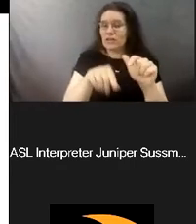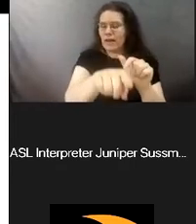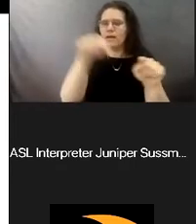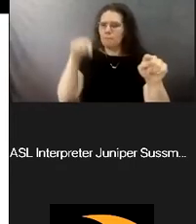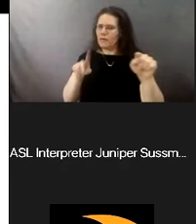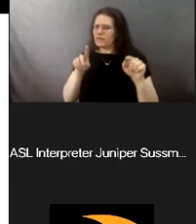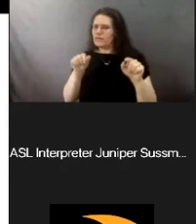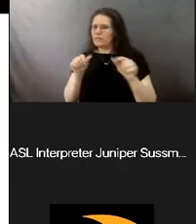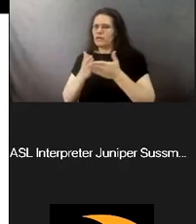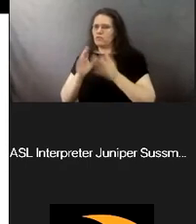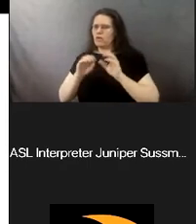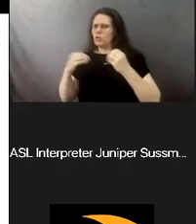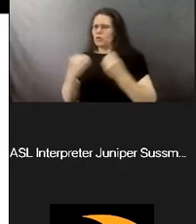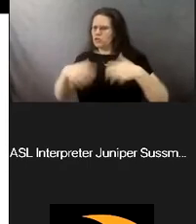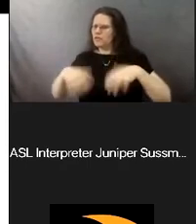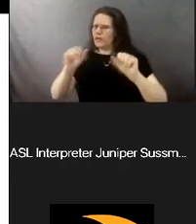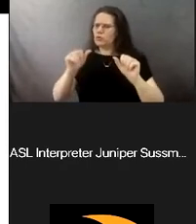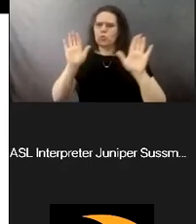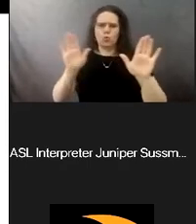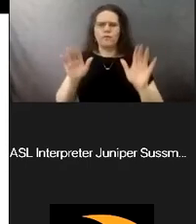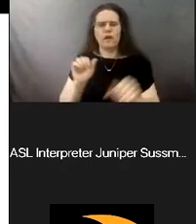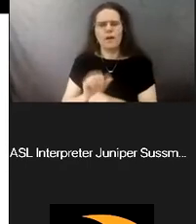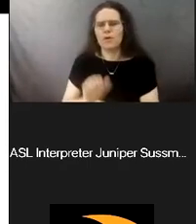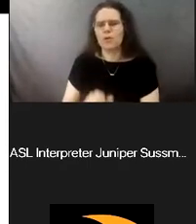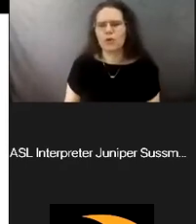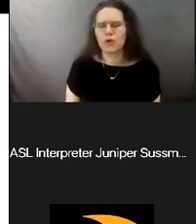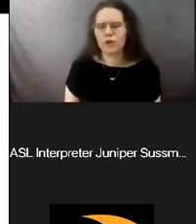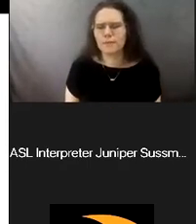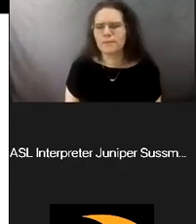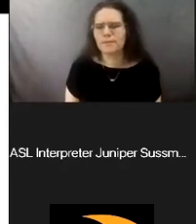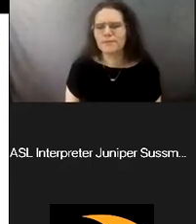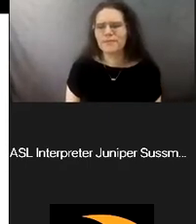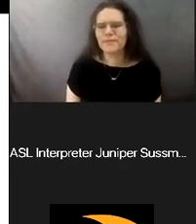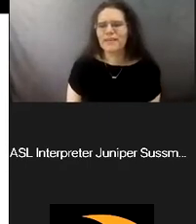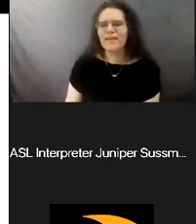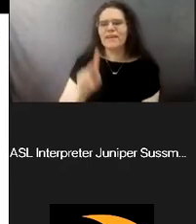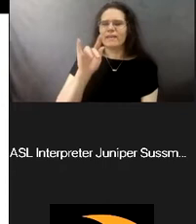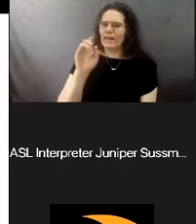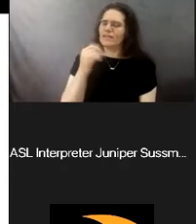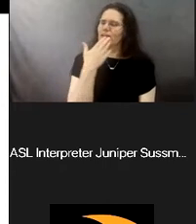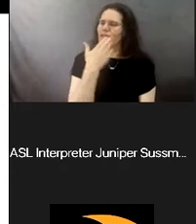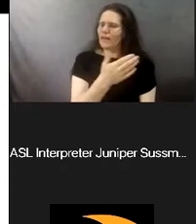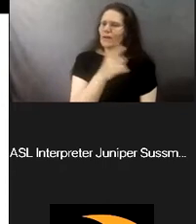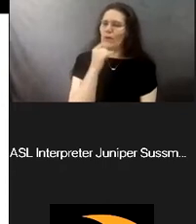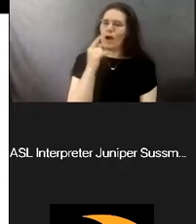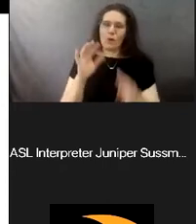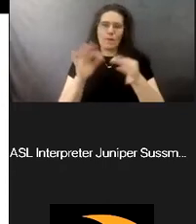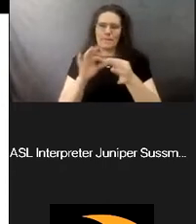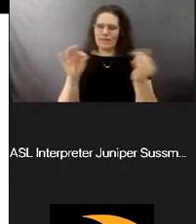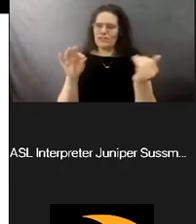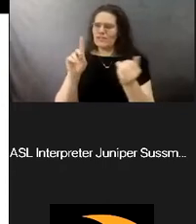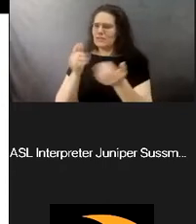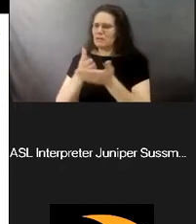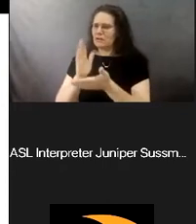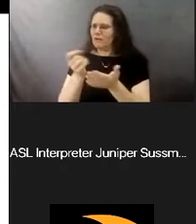Very good point. And you will hear me reference that multiple times, in particular when we get to the last webinar in this series,